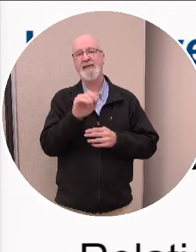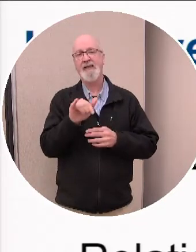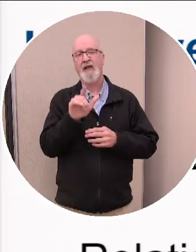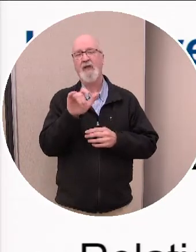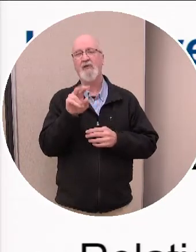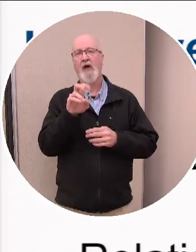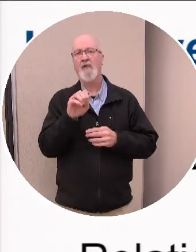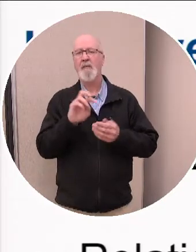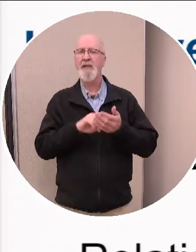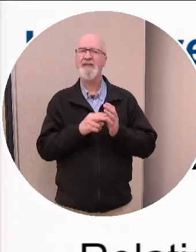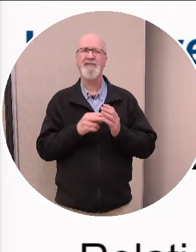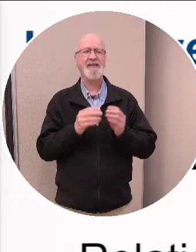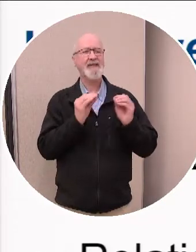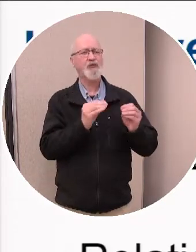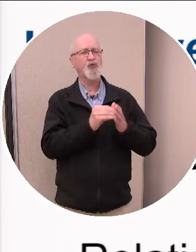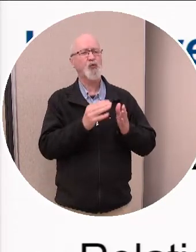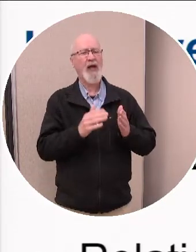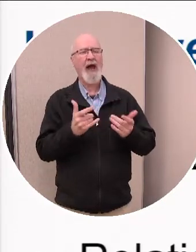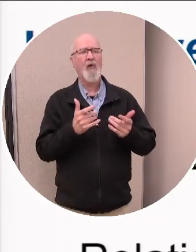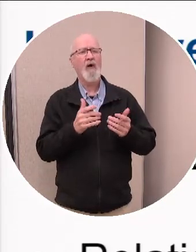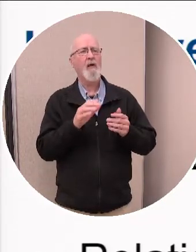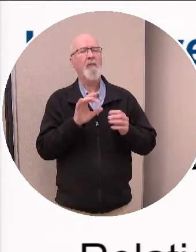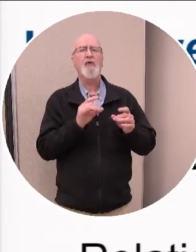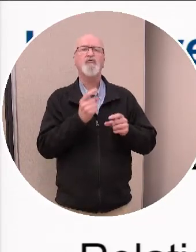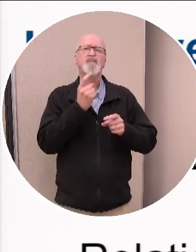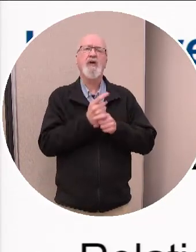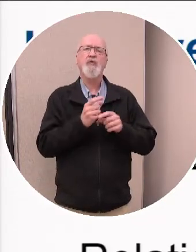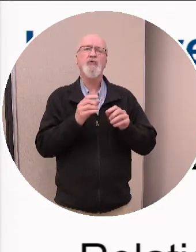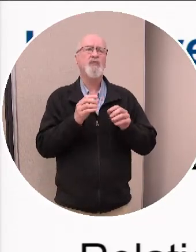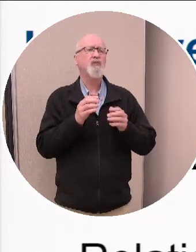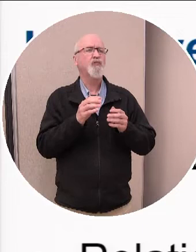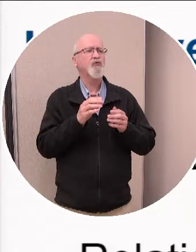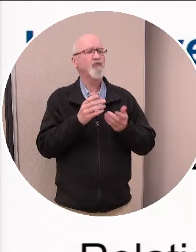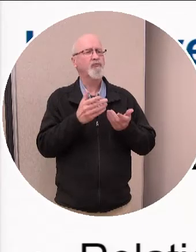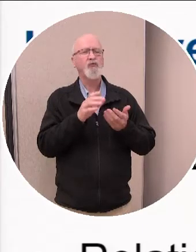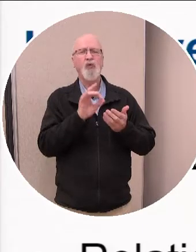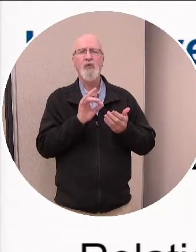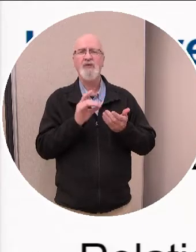making choices while affected by other influences.